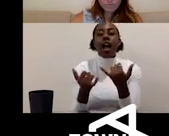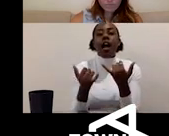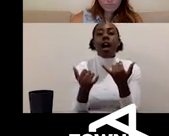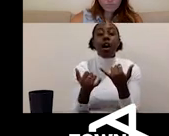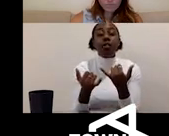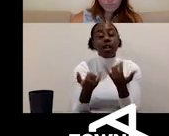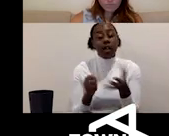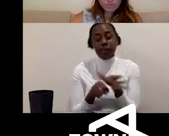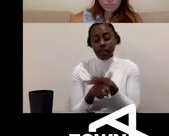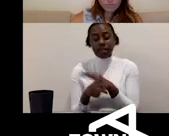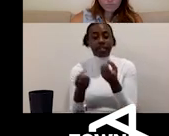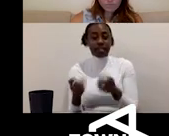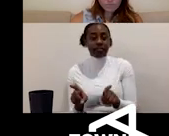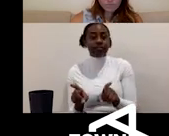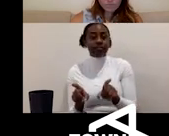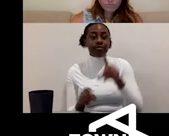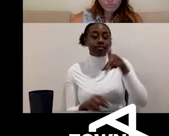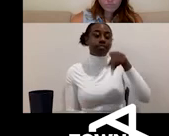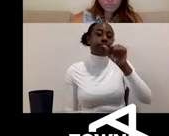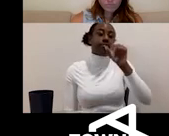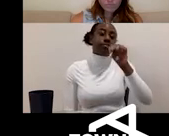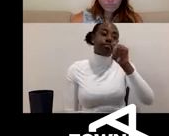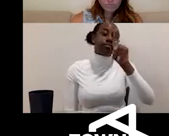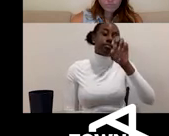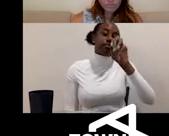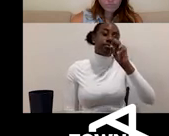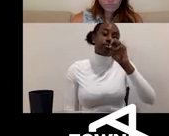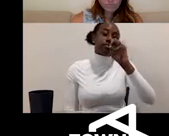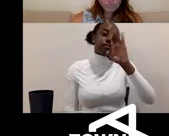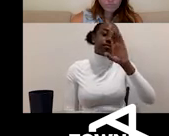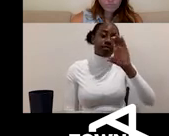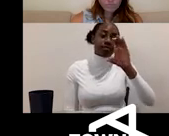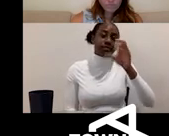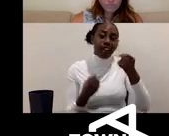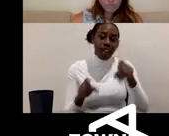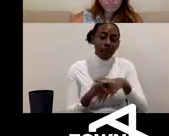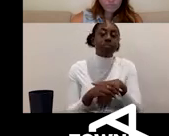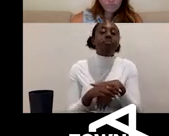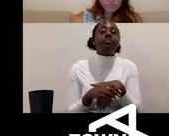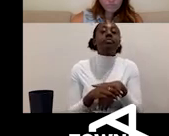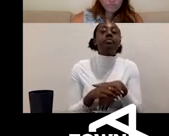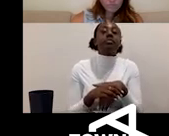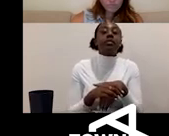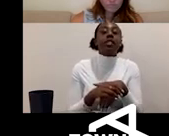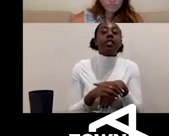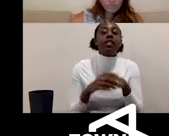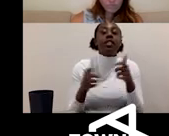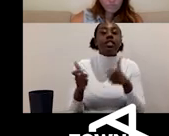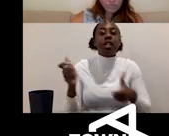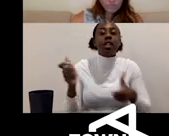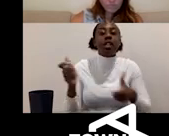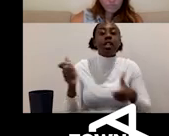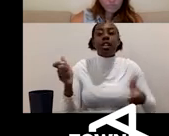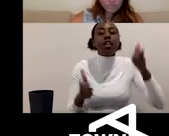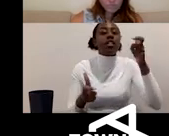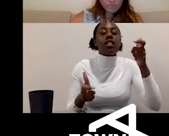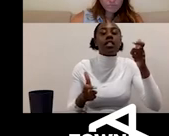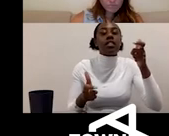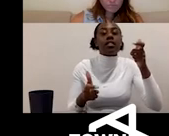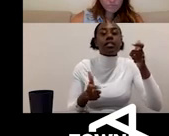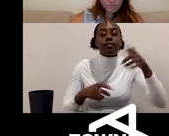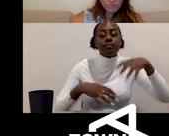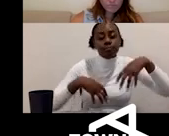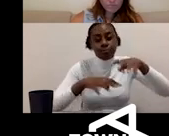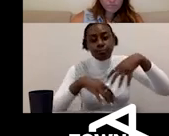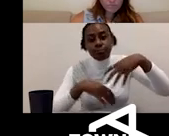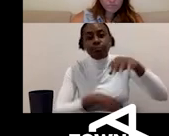right? And we also find ourselves in the largest mass mobilization against police violence, state